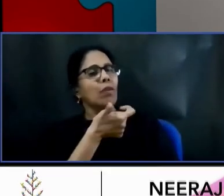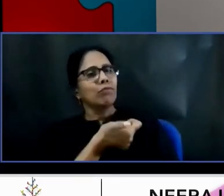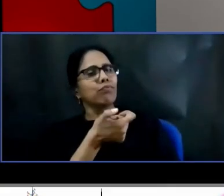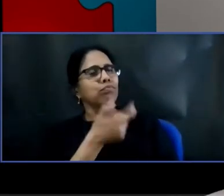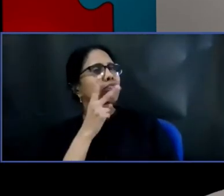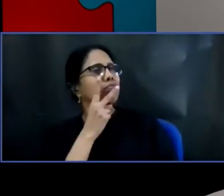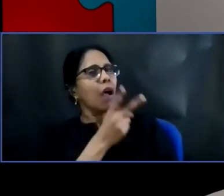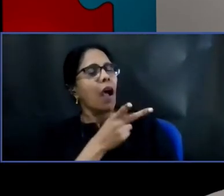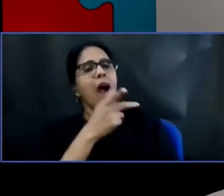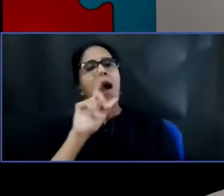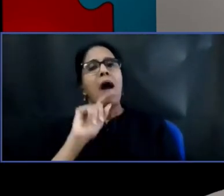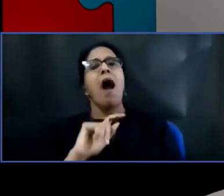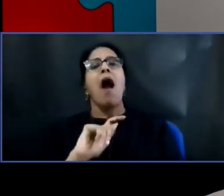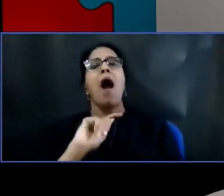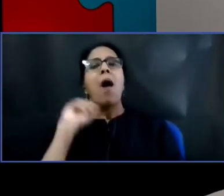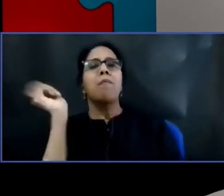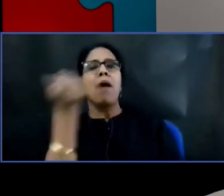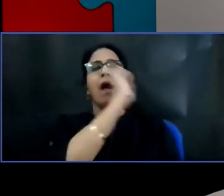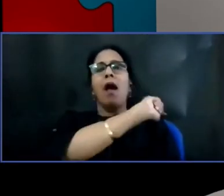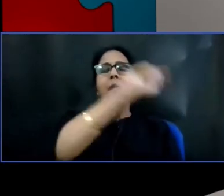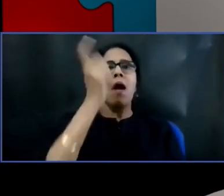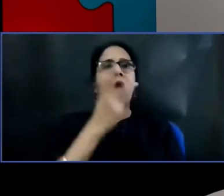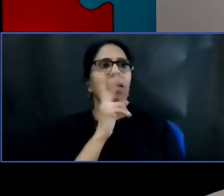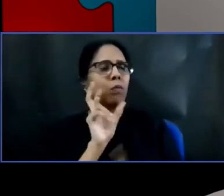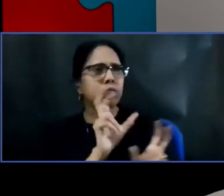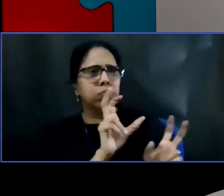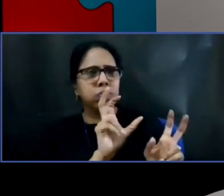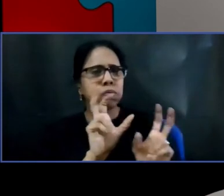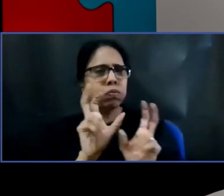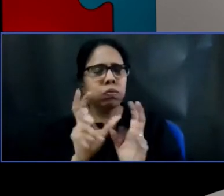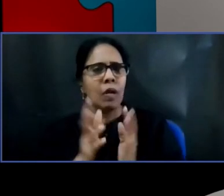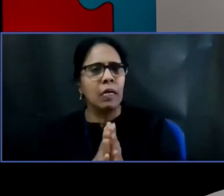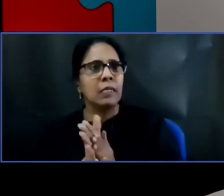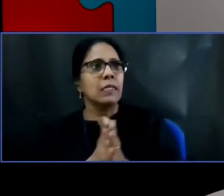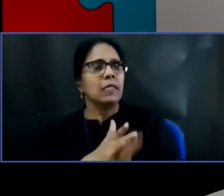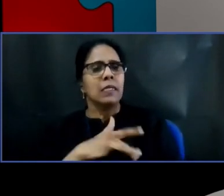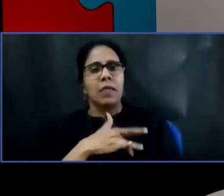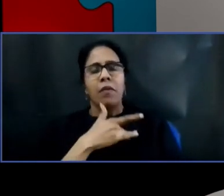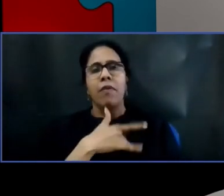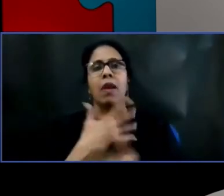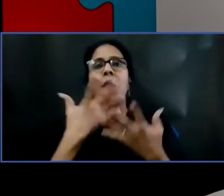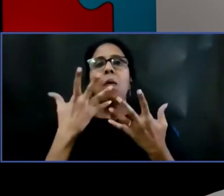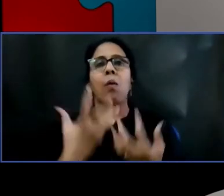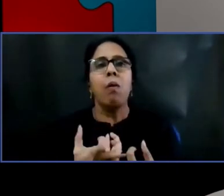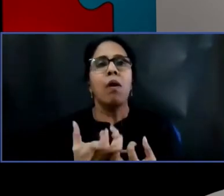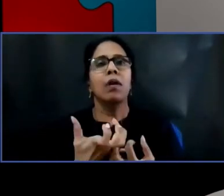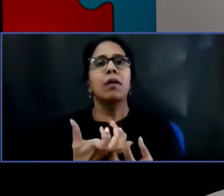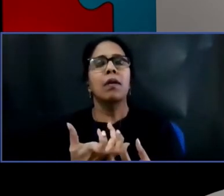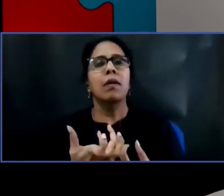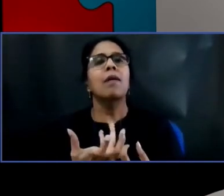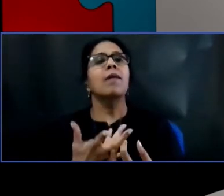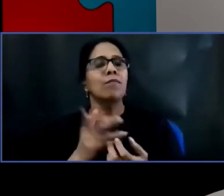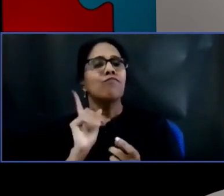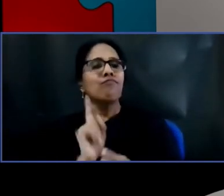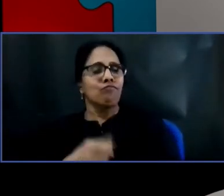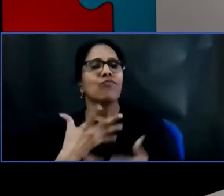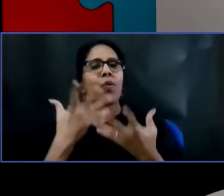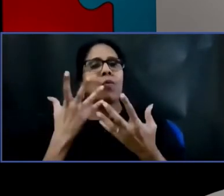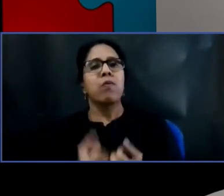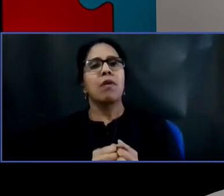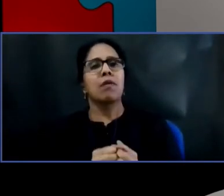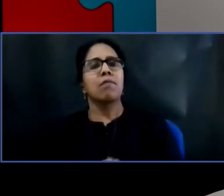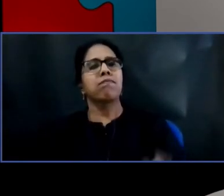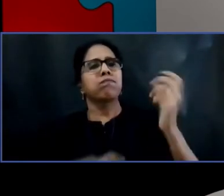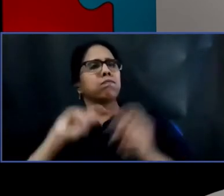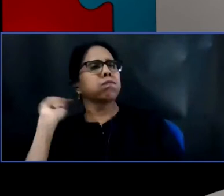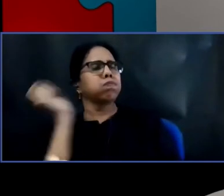the pace of the game attracted me that made me want to play the game. I was determined not to restrict myself to the